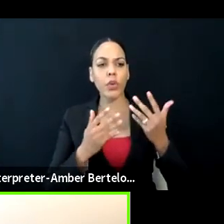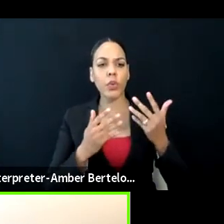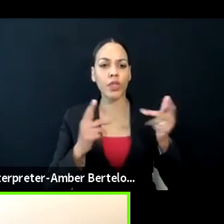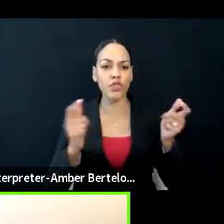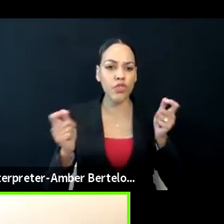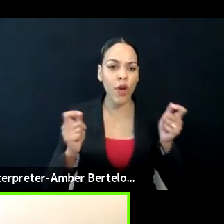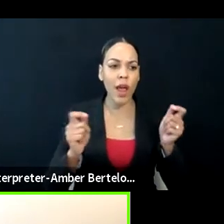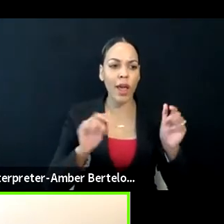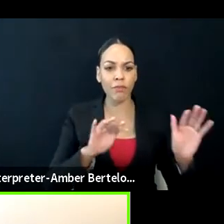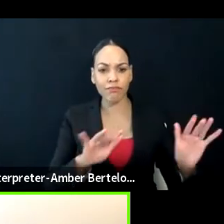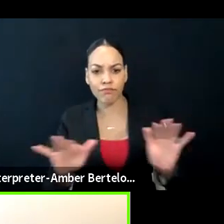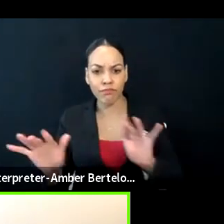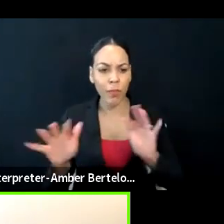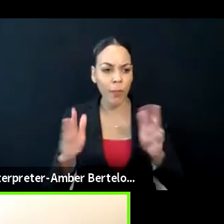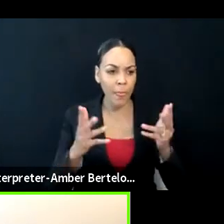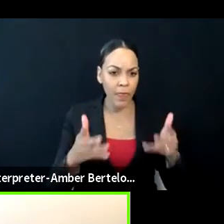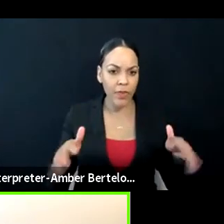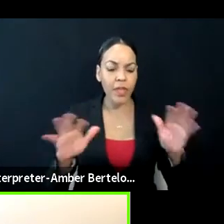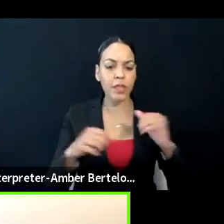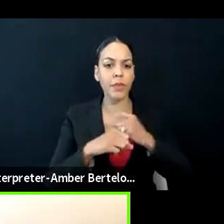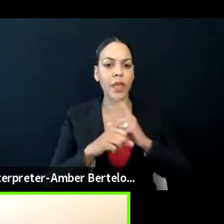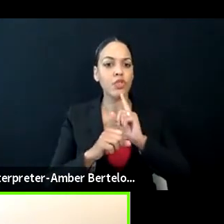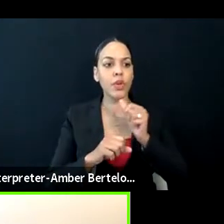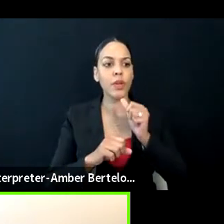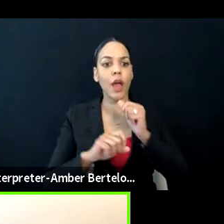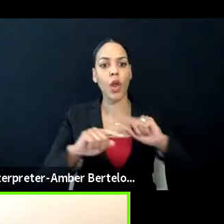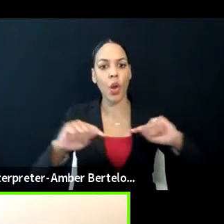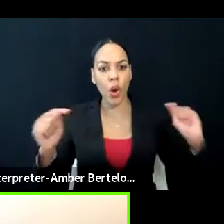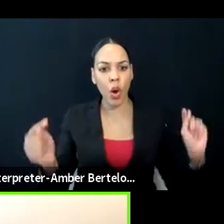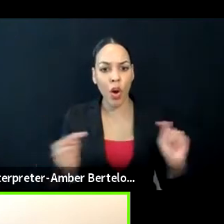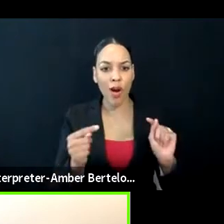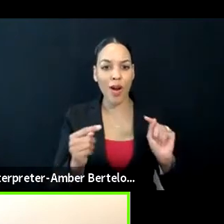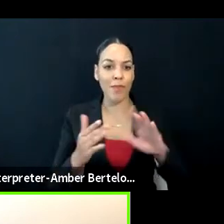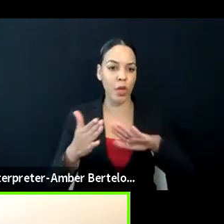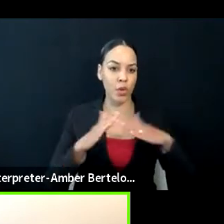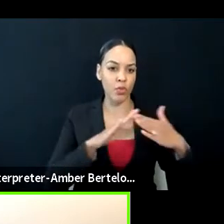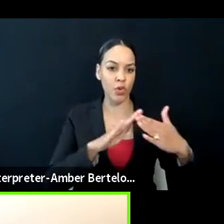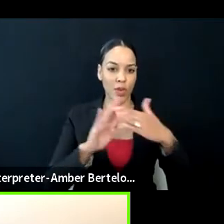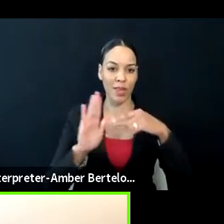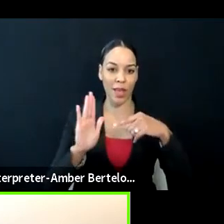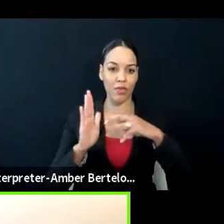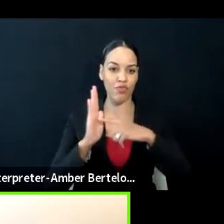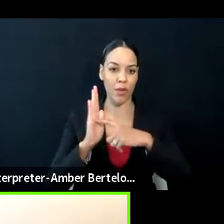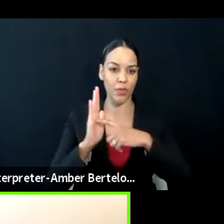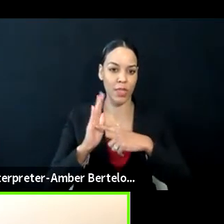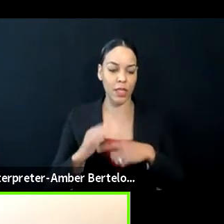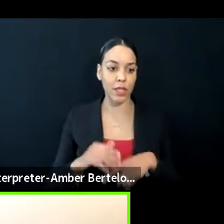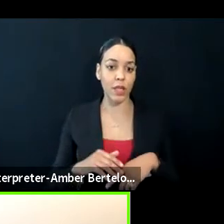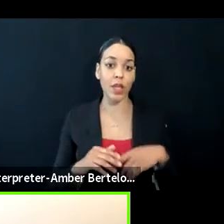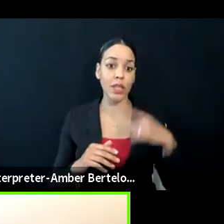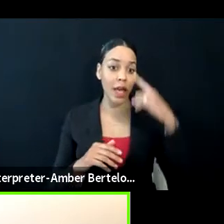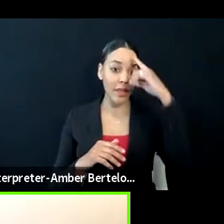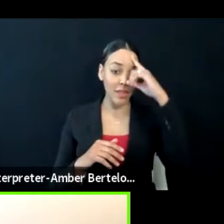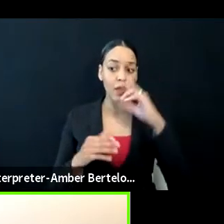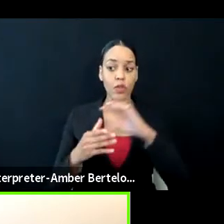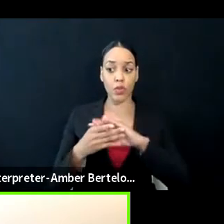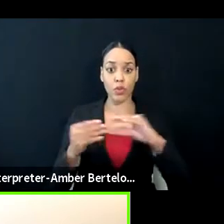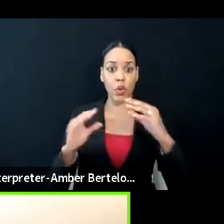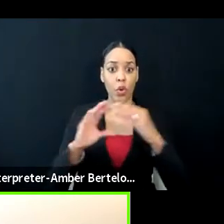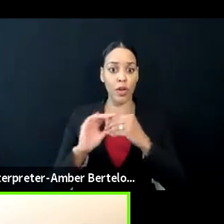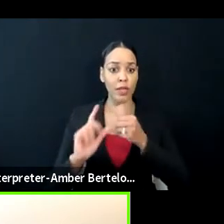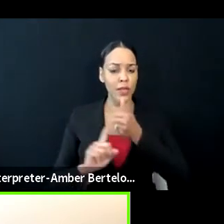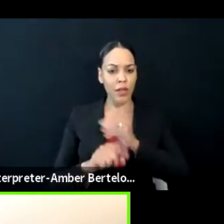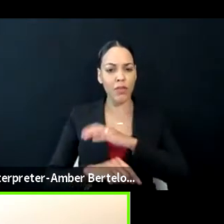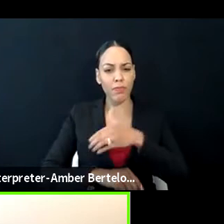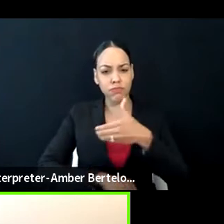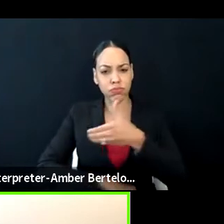ensures that it does not harm the community it represents? Because I think she's told a very powerful story, or,